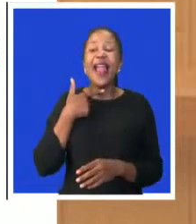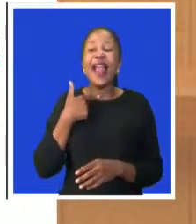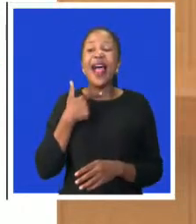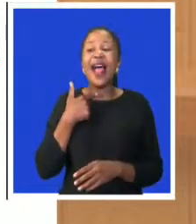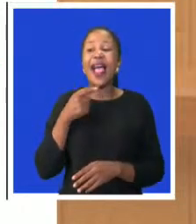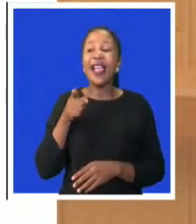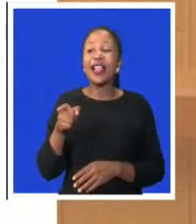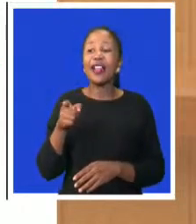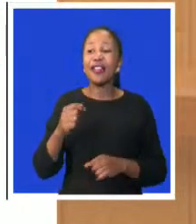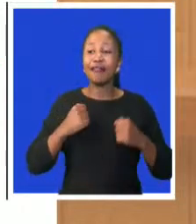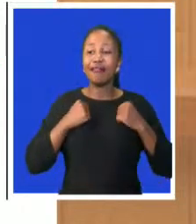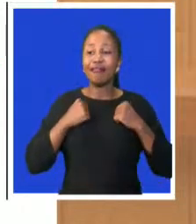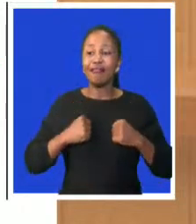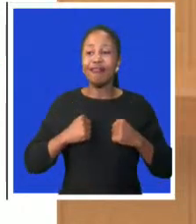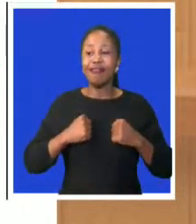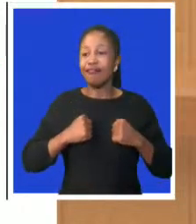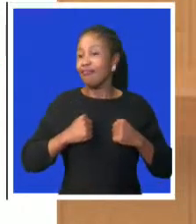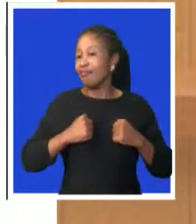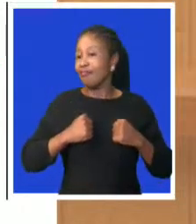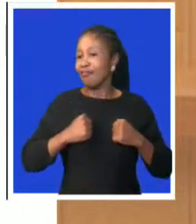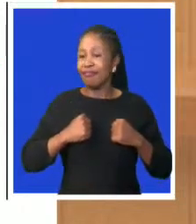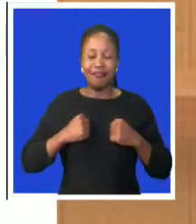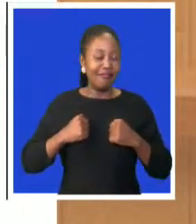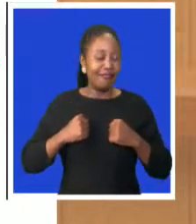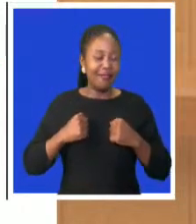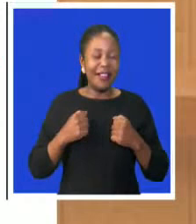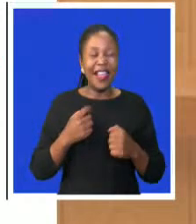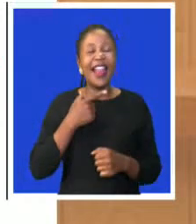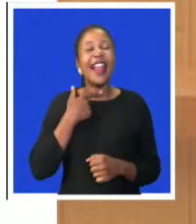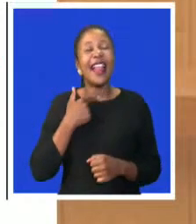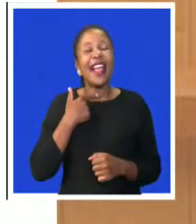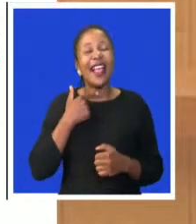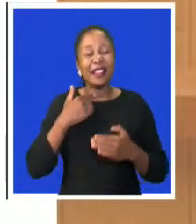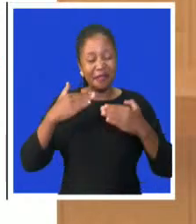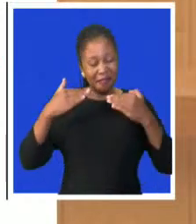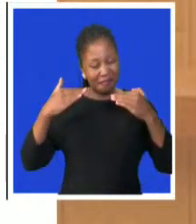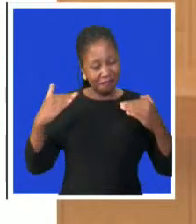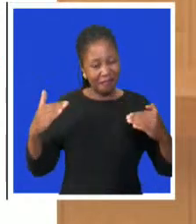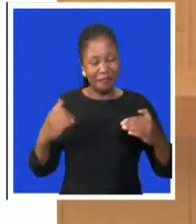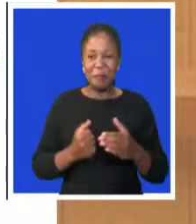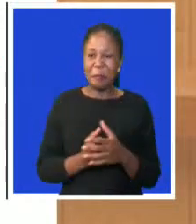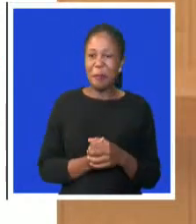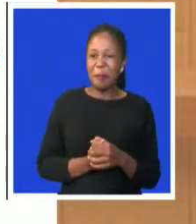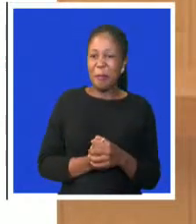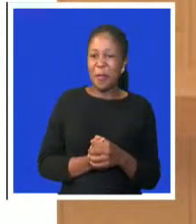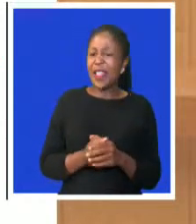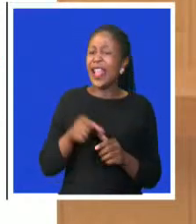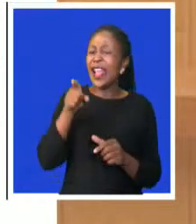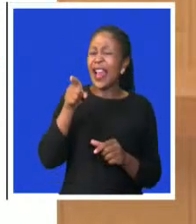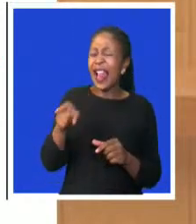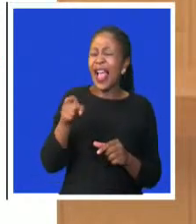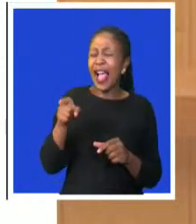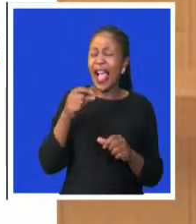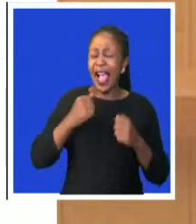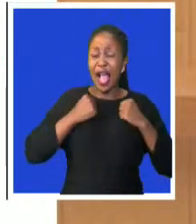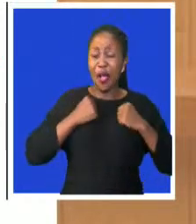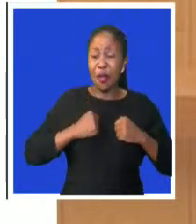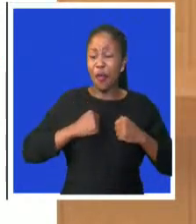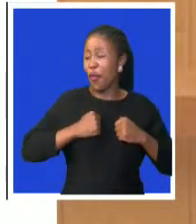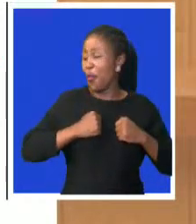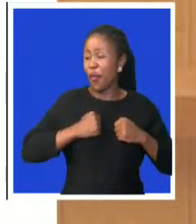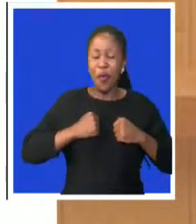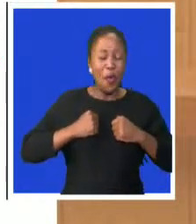Lena, again we see that the Sadducees were more political than religious.